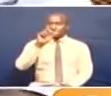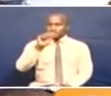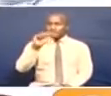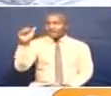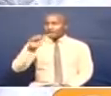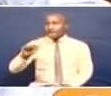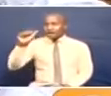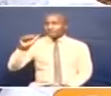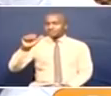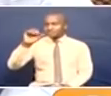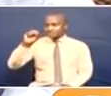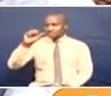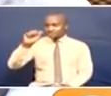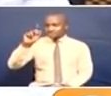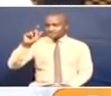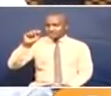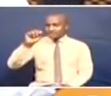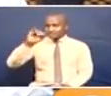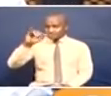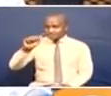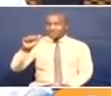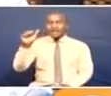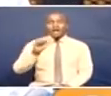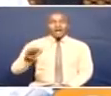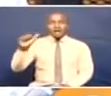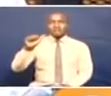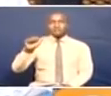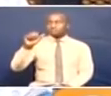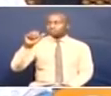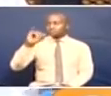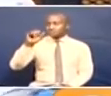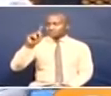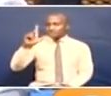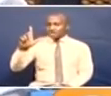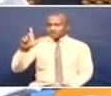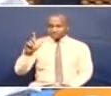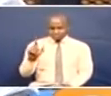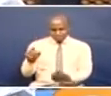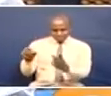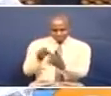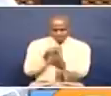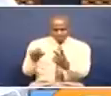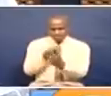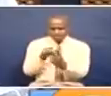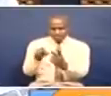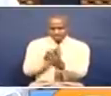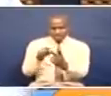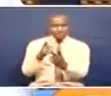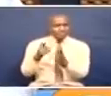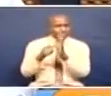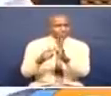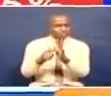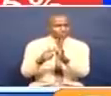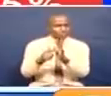Koinanga Jeff, the hashtag JK Live. And of course, we're asking you the question, are Senator Mutula and Senator Sakaja Johnson a reflection of